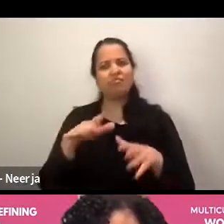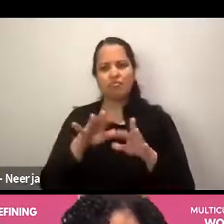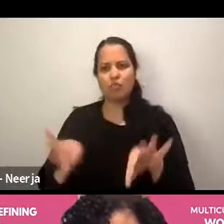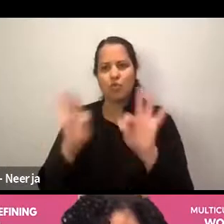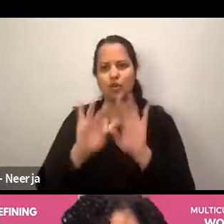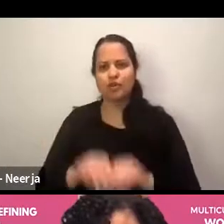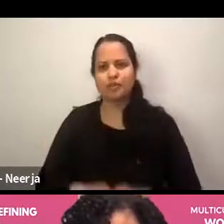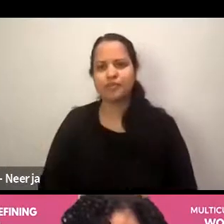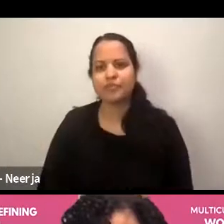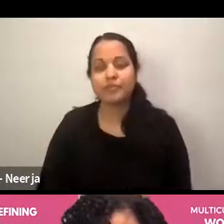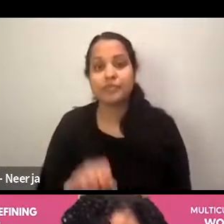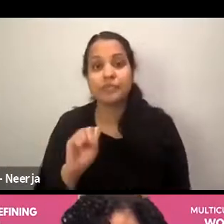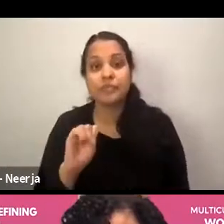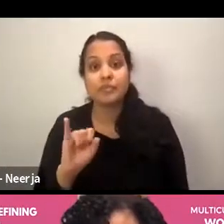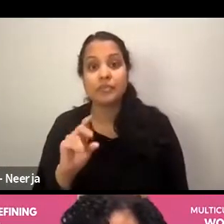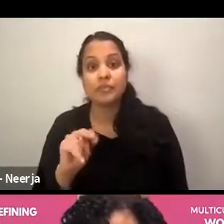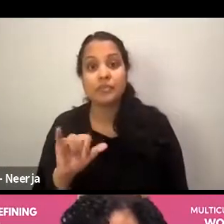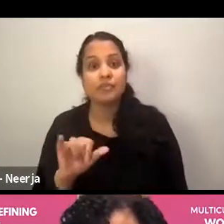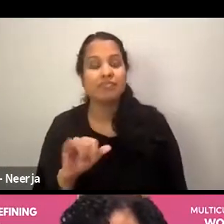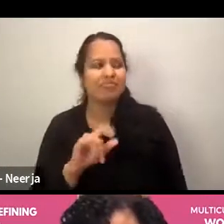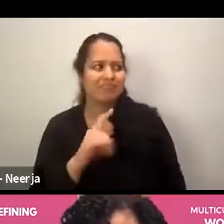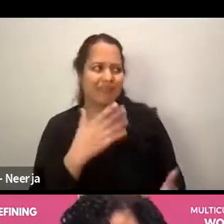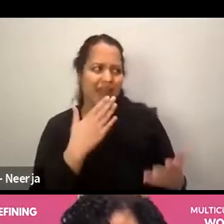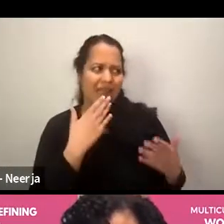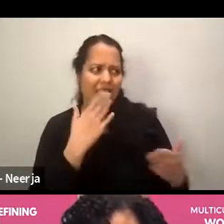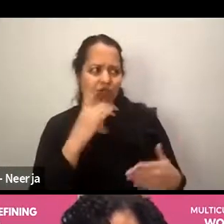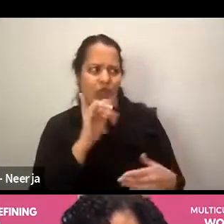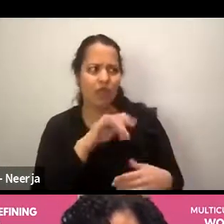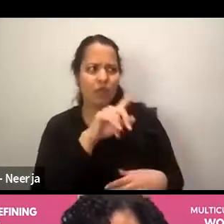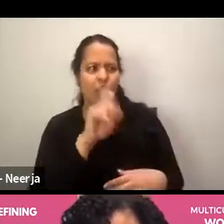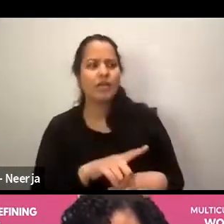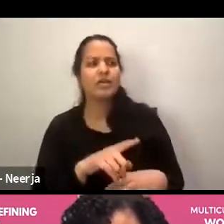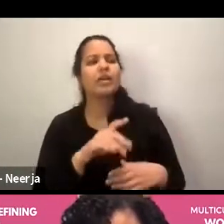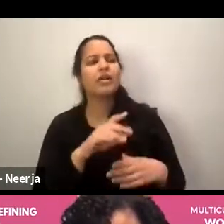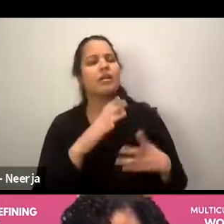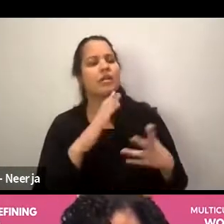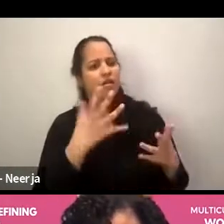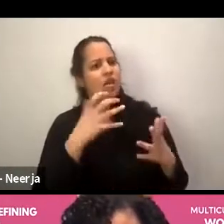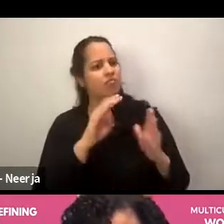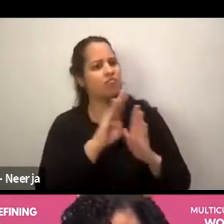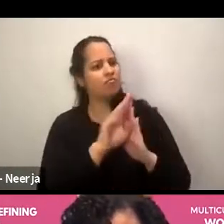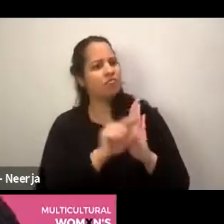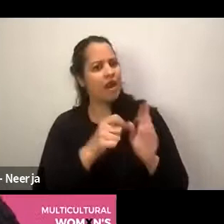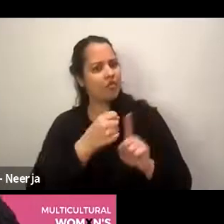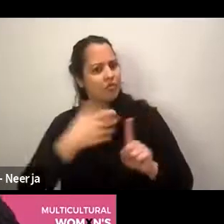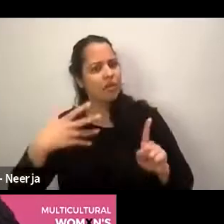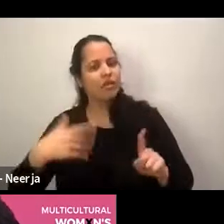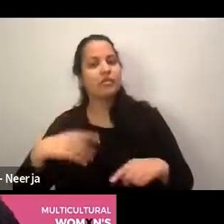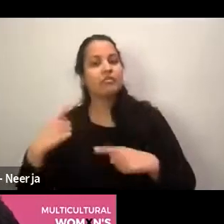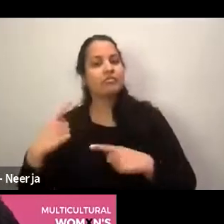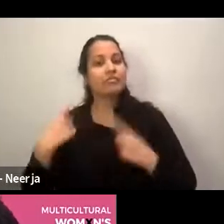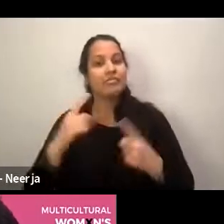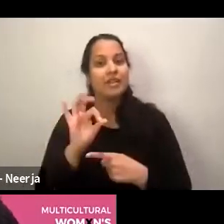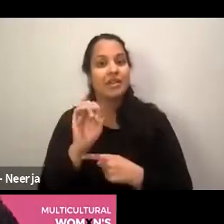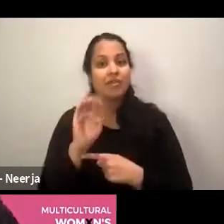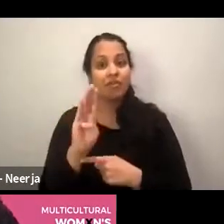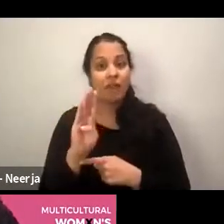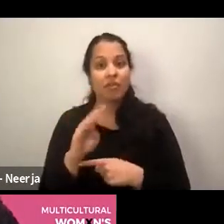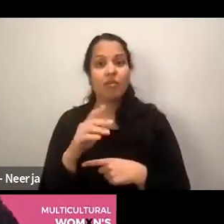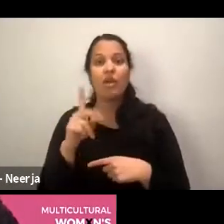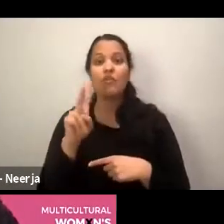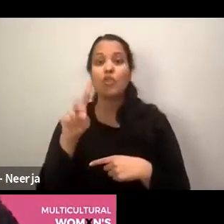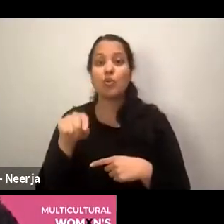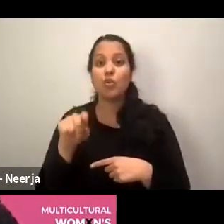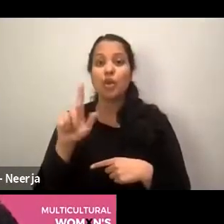for that question, Sue-Ann. And you know, just to give the background and context, since last February, 2.3